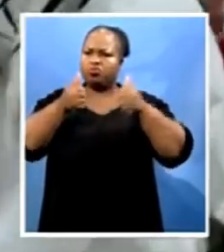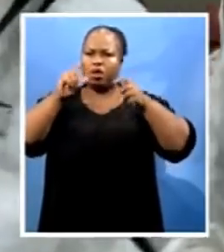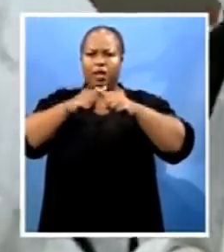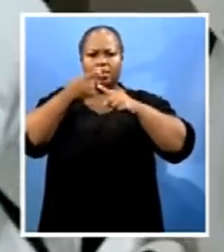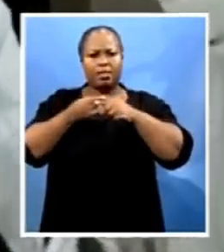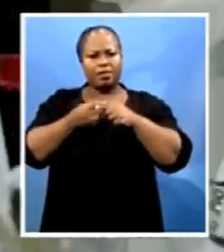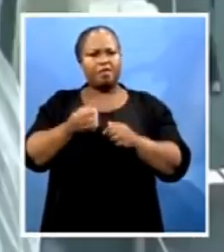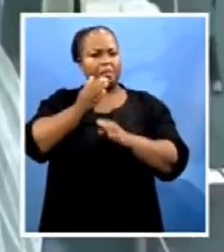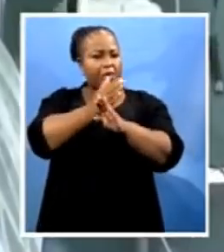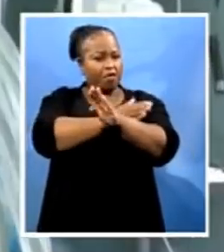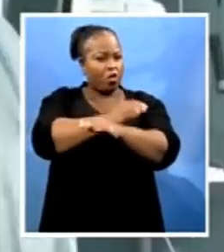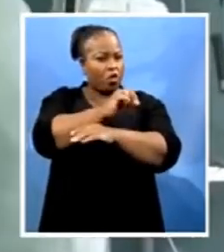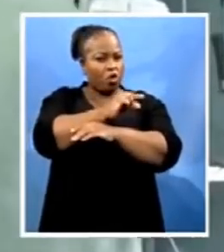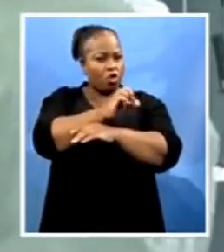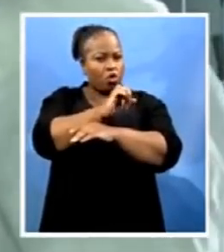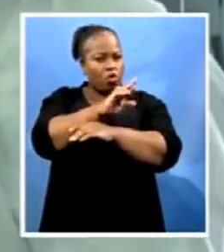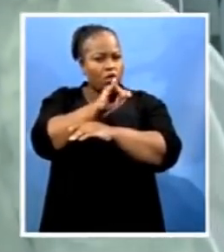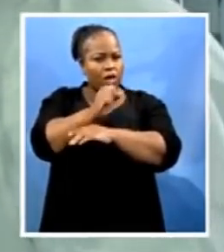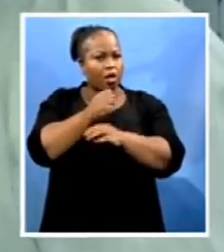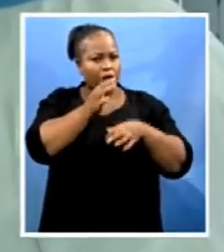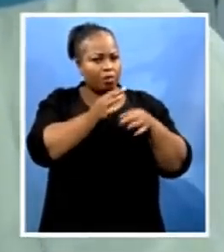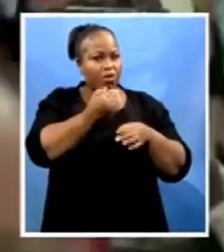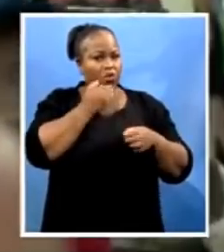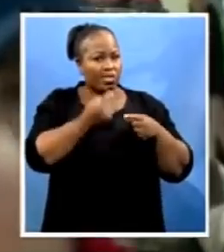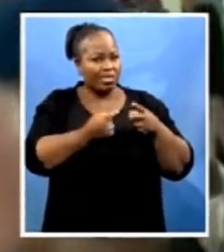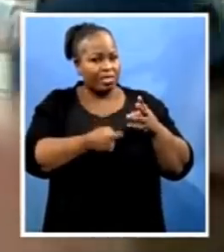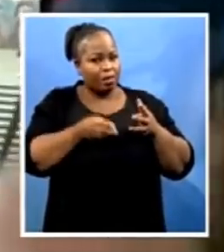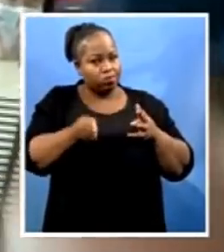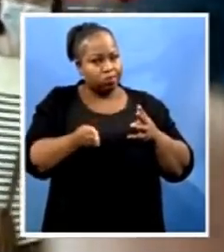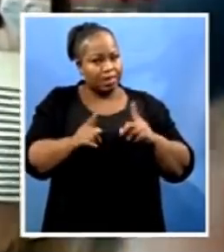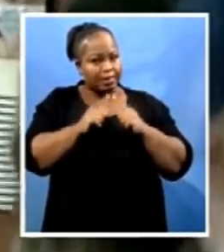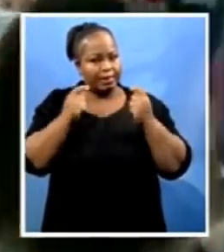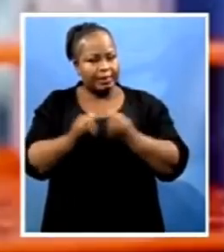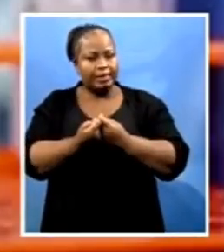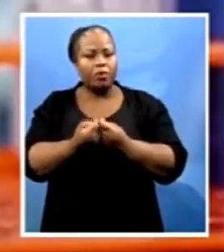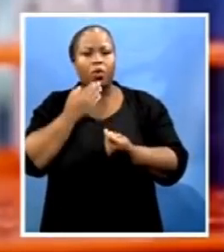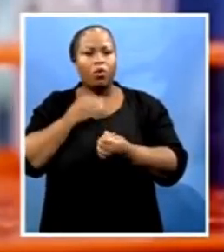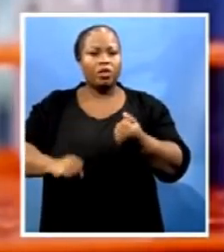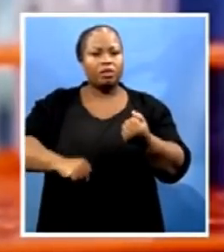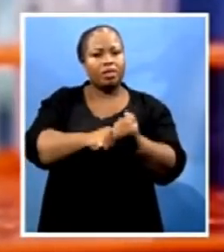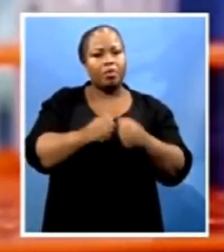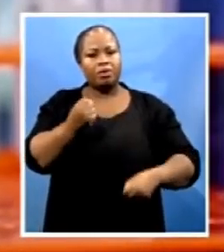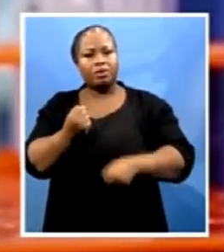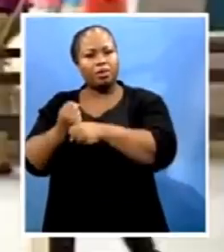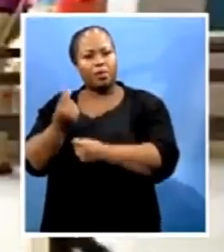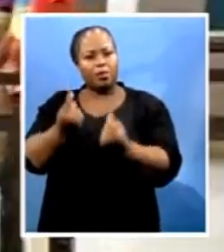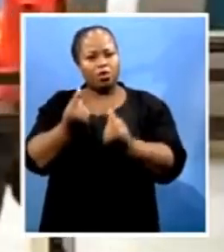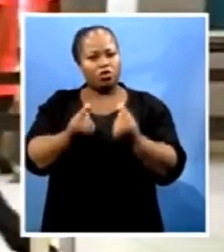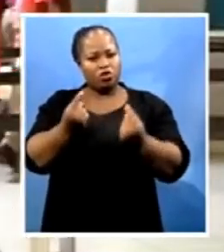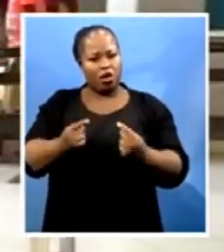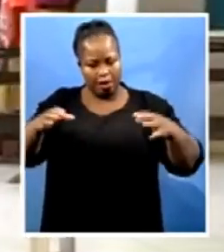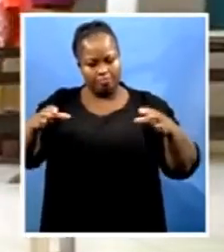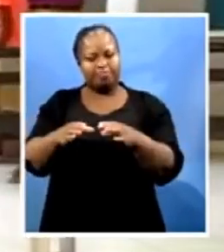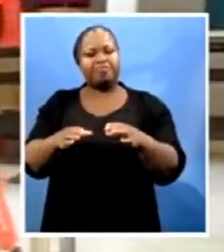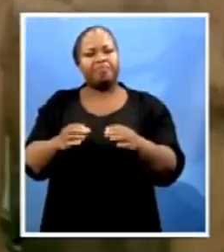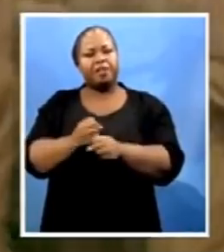support them, or those accountable executives, and are working very hard in dedication to their country as